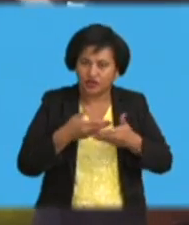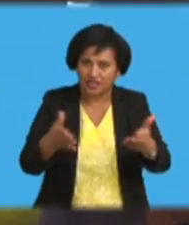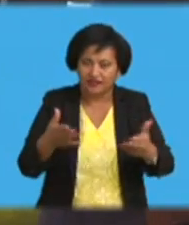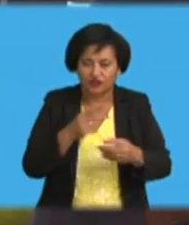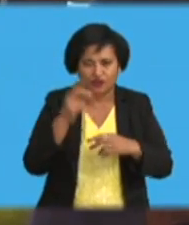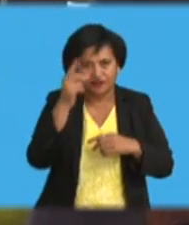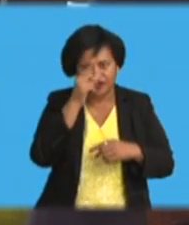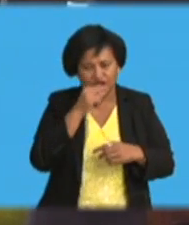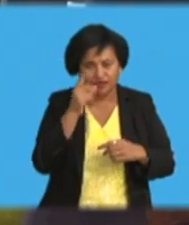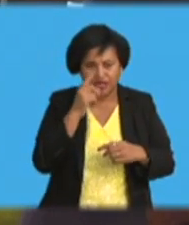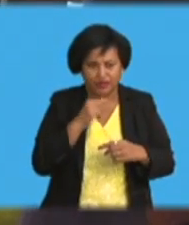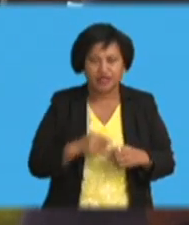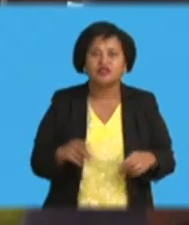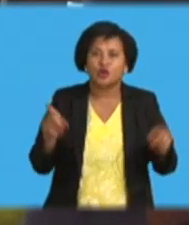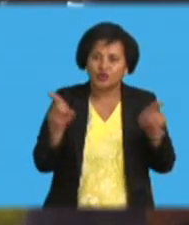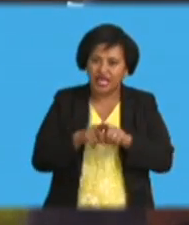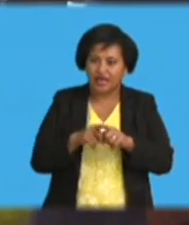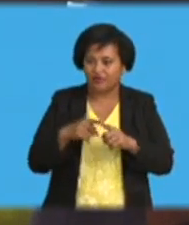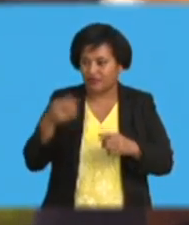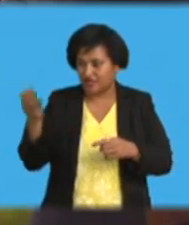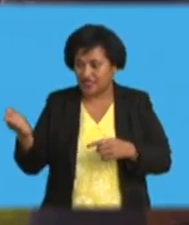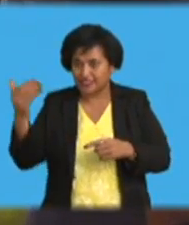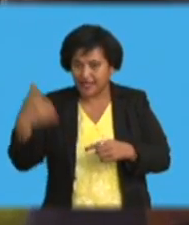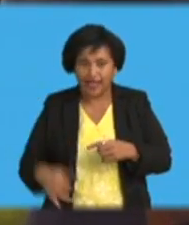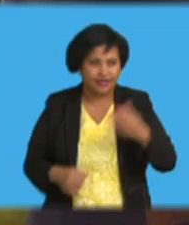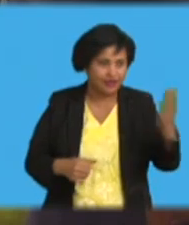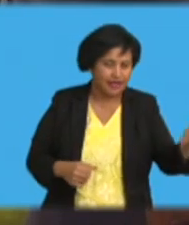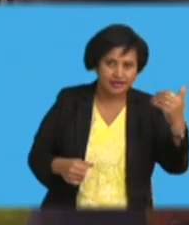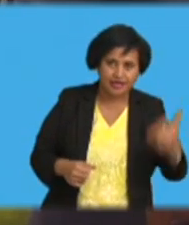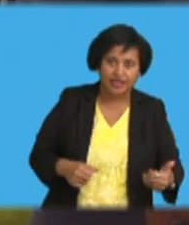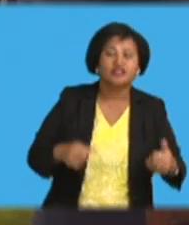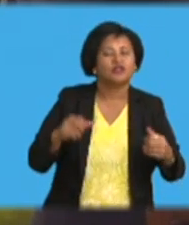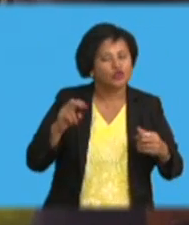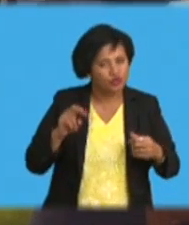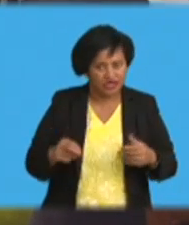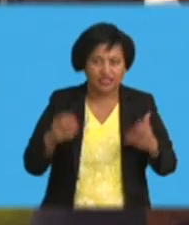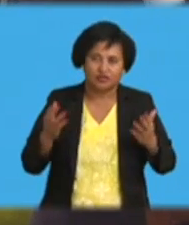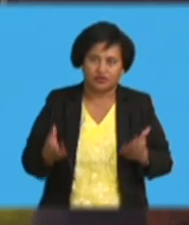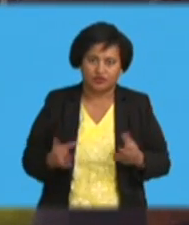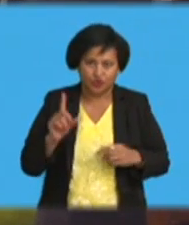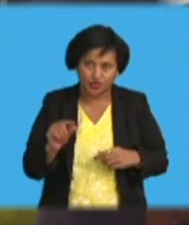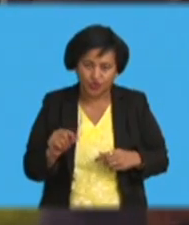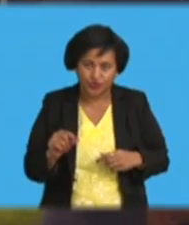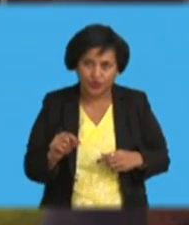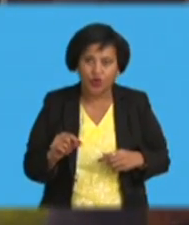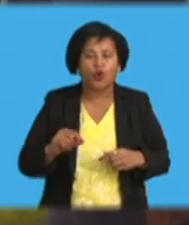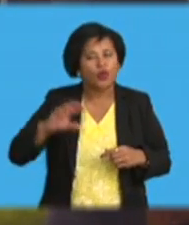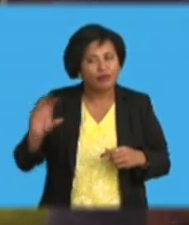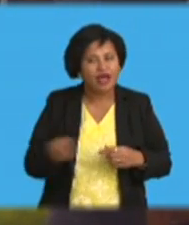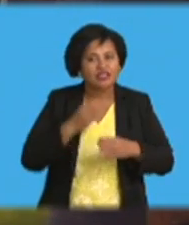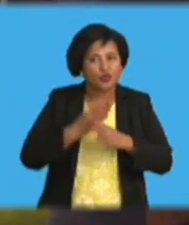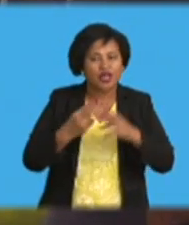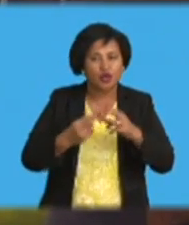House, including that side there, are committed to doing. That is why, Madam Speaker, we must embrace the truth